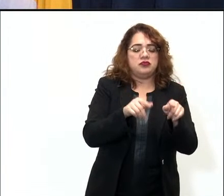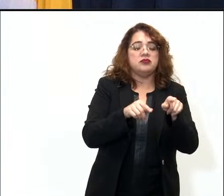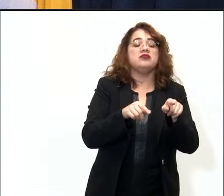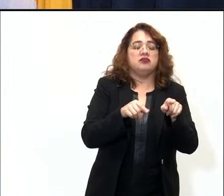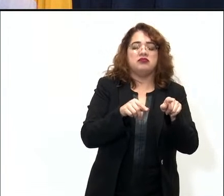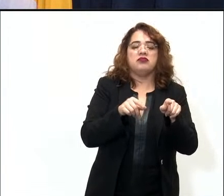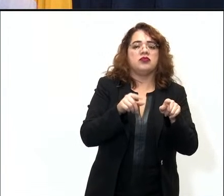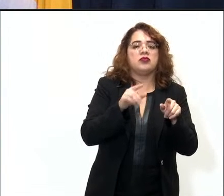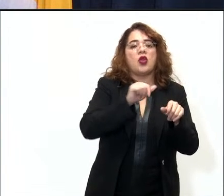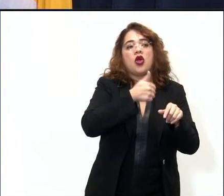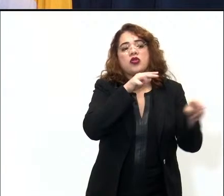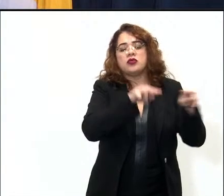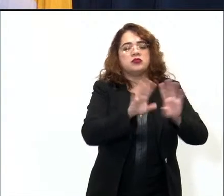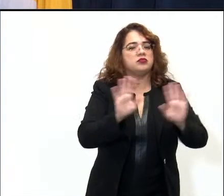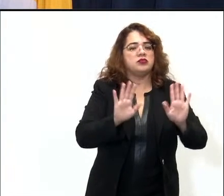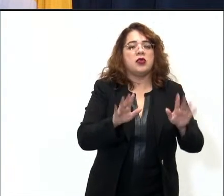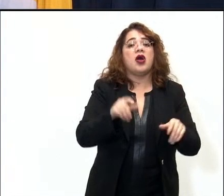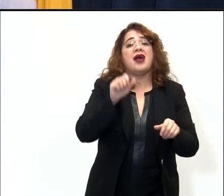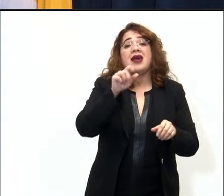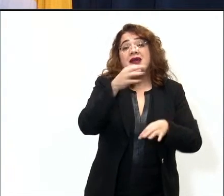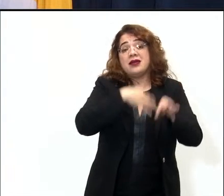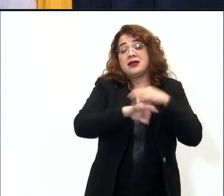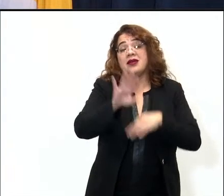the resource line, which is